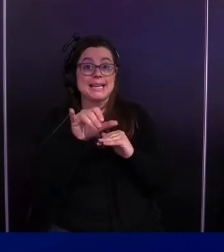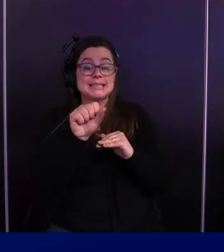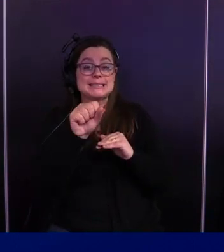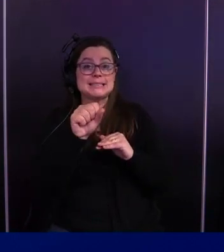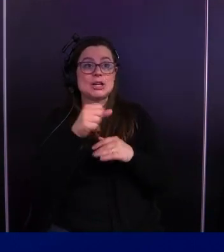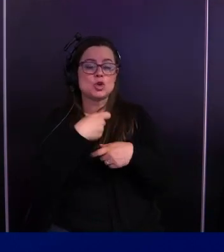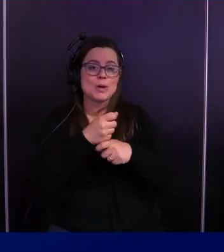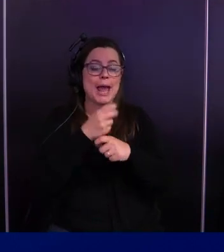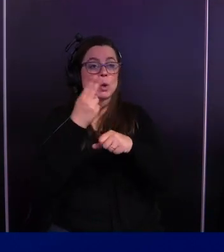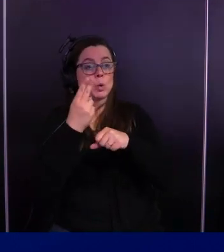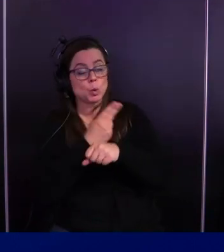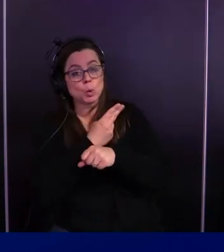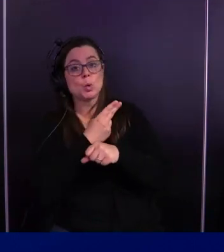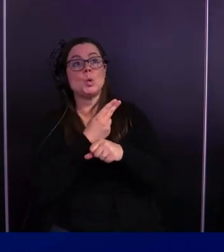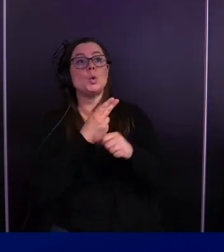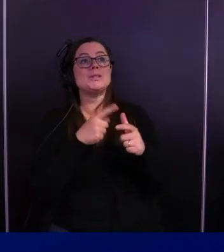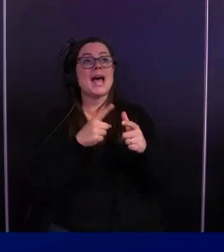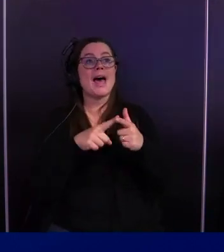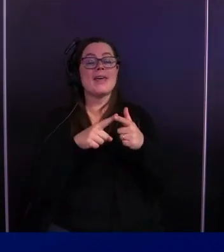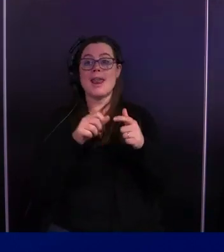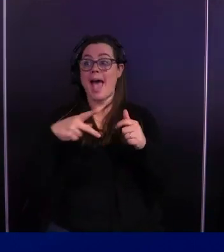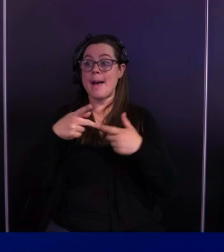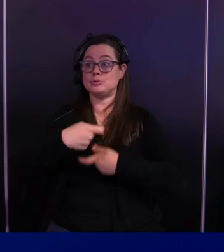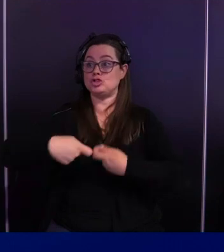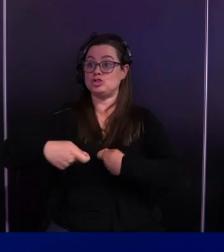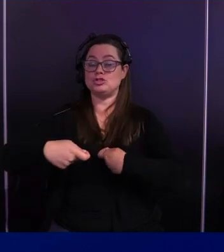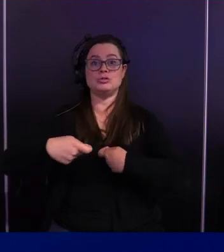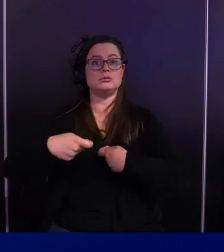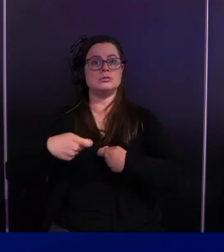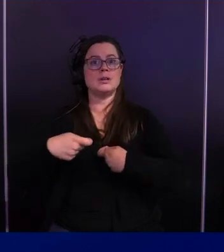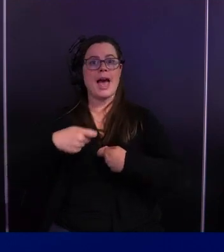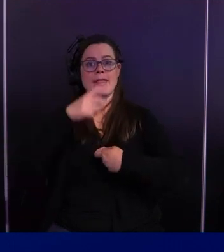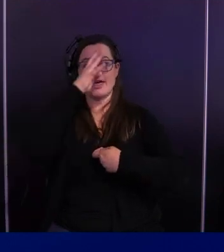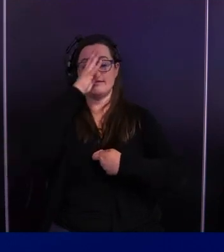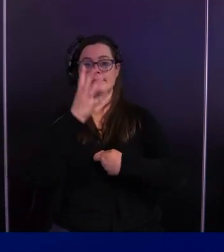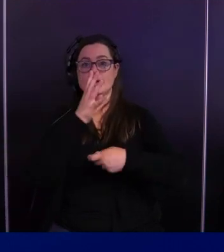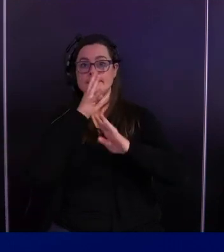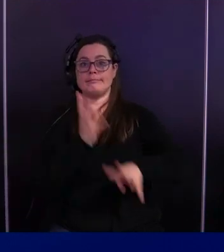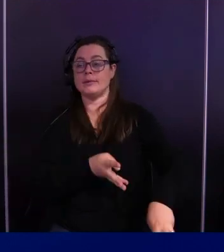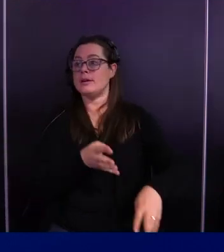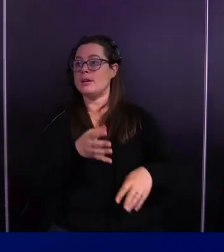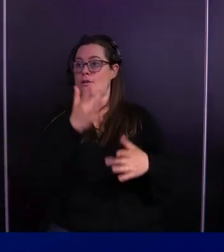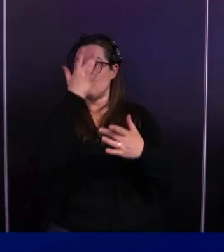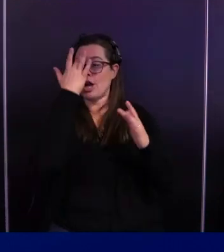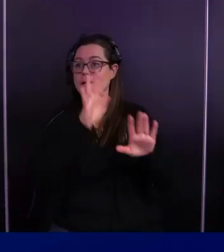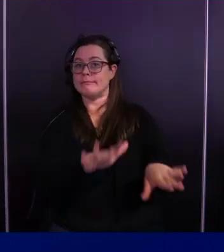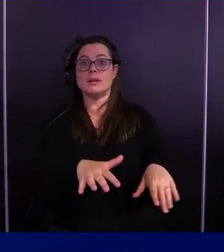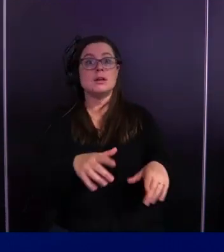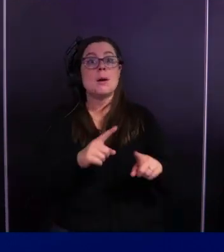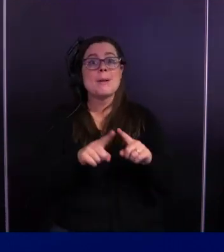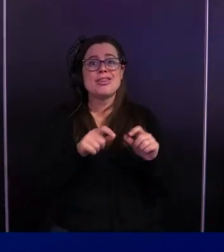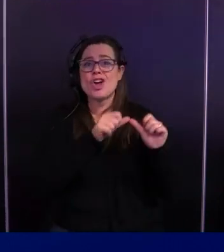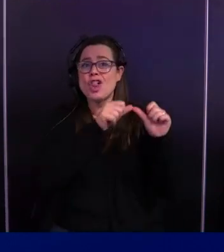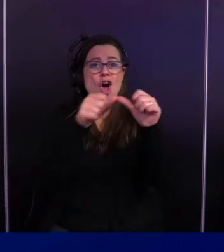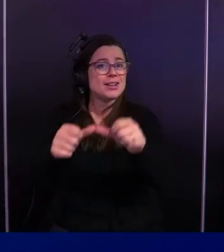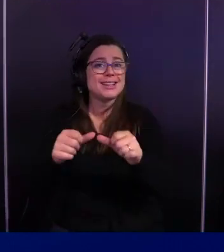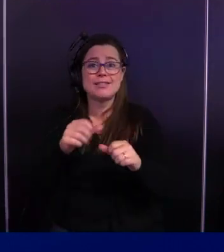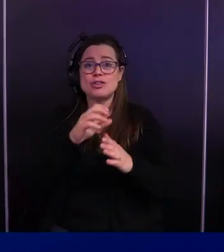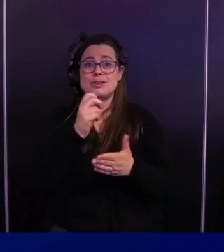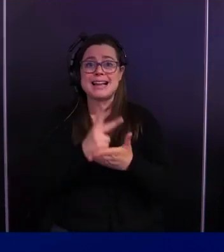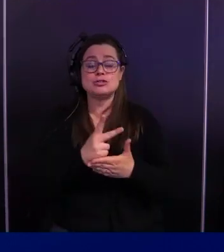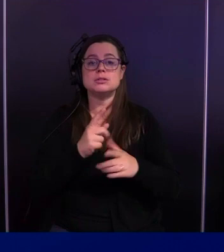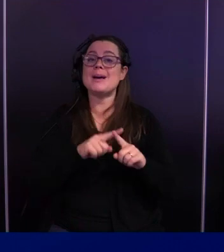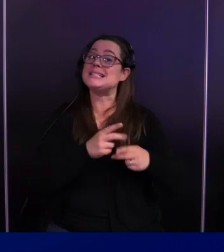create them, they use them, and then they change their application and forget about them. Yeah. But they're still there. They're long-lived credentials. Right. Whereas